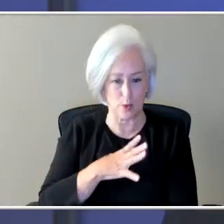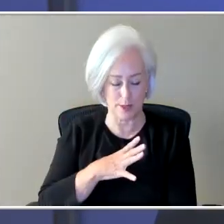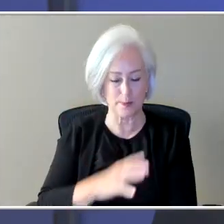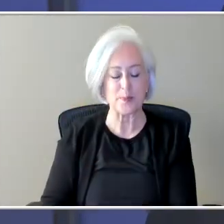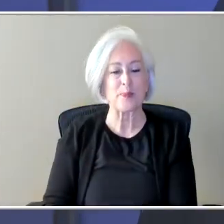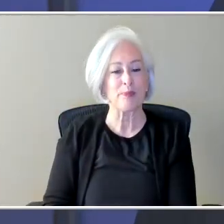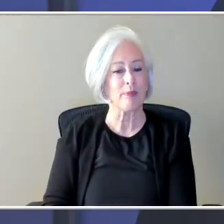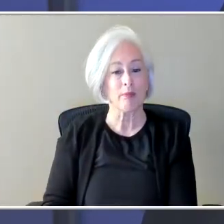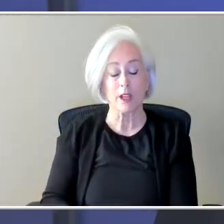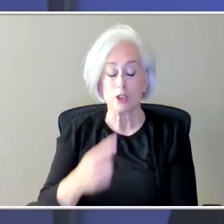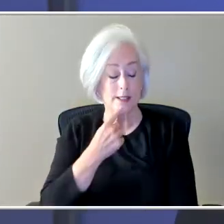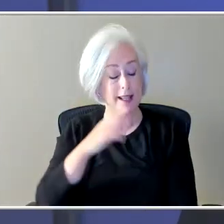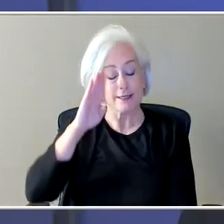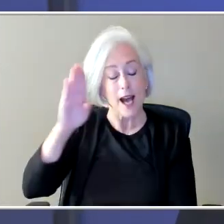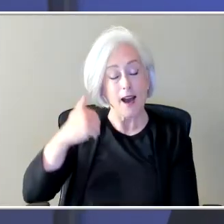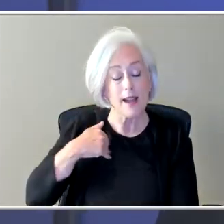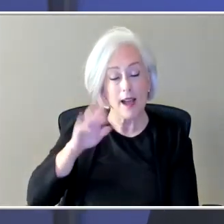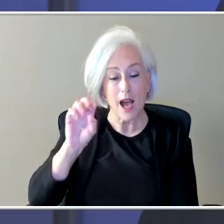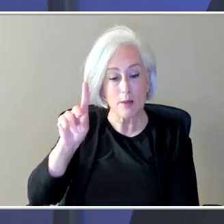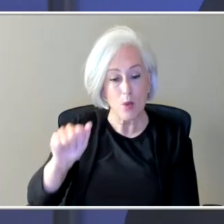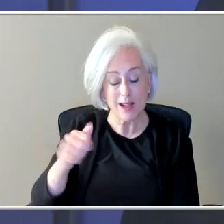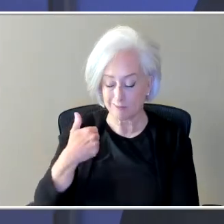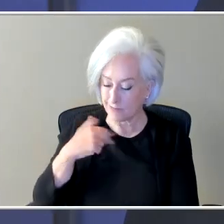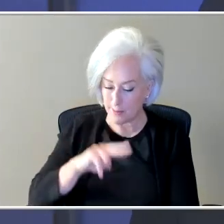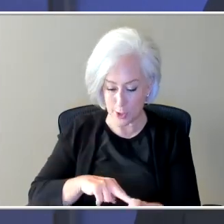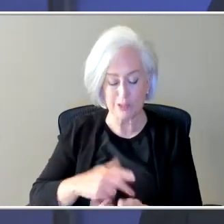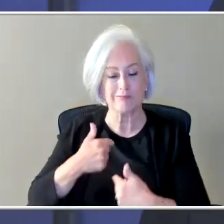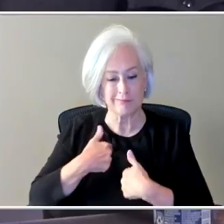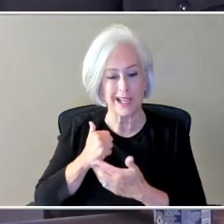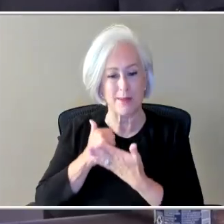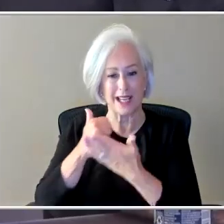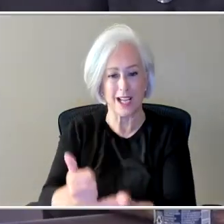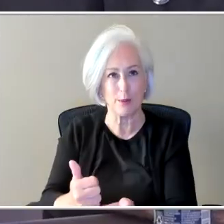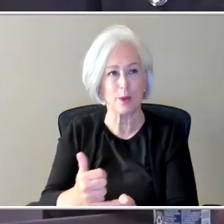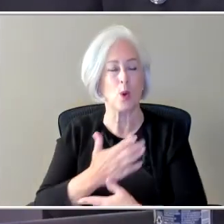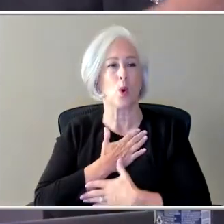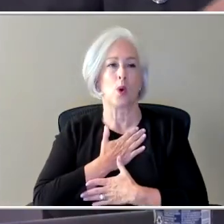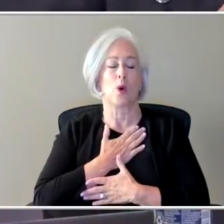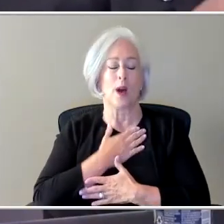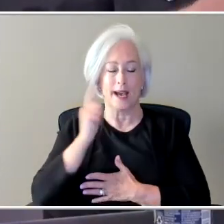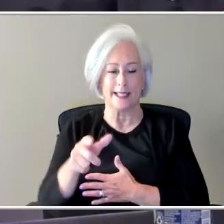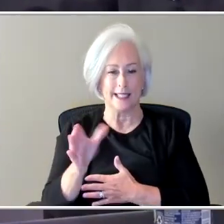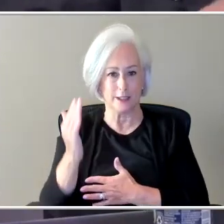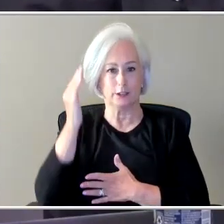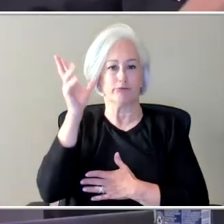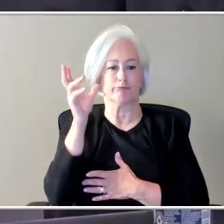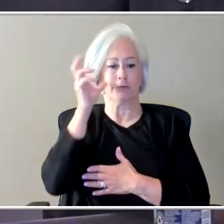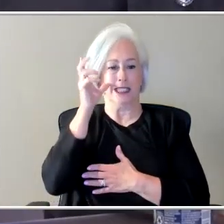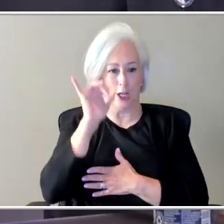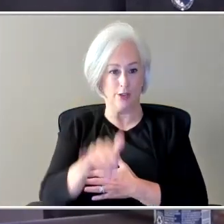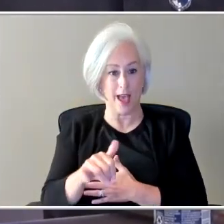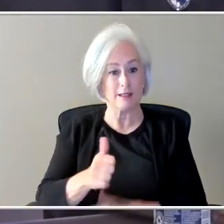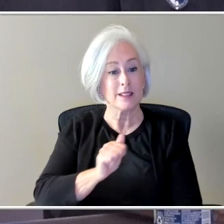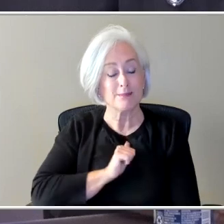like, "Hi, I'm Rhonda, and I'm a nurse, and I'm going to help you." And I needed to hear that. And that's something that, as a firefighter, we do that with